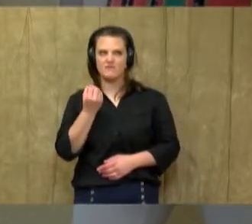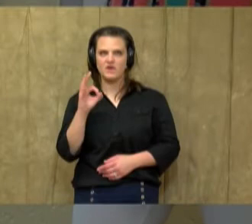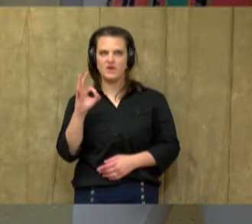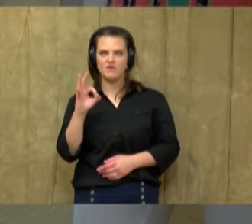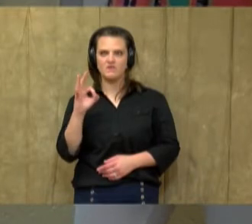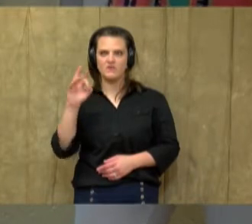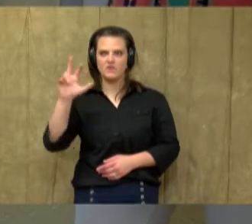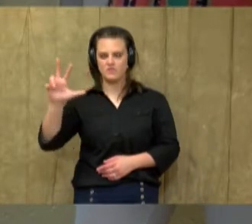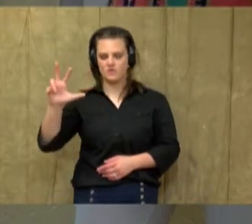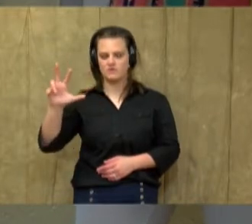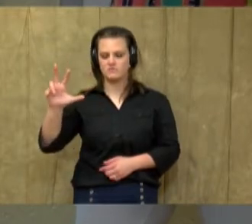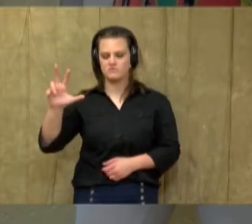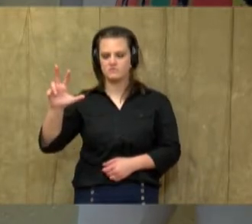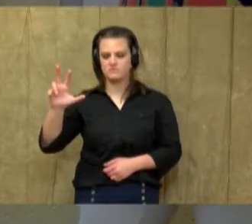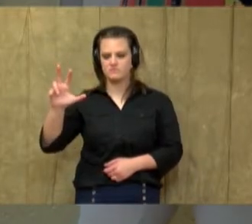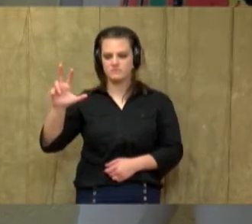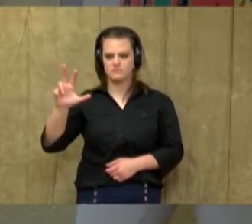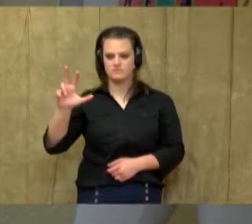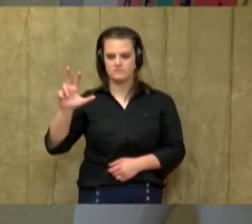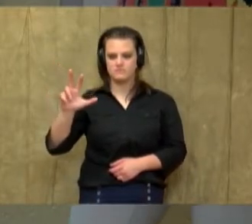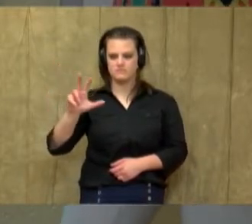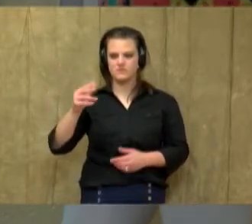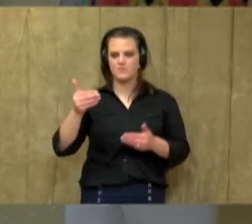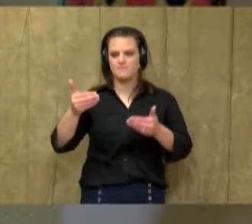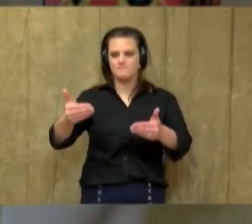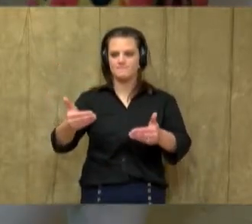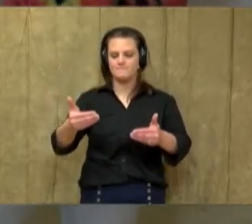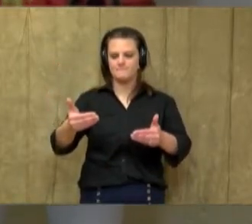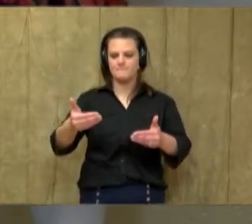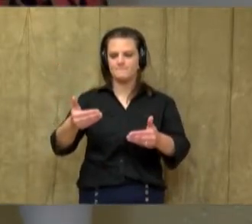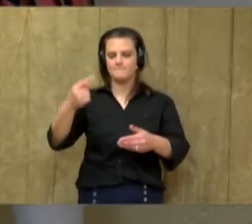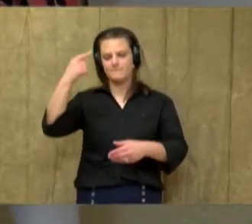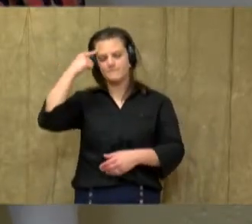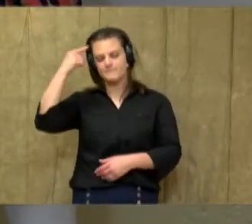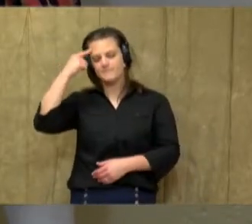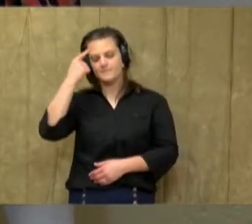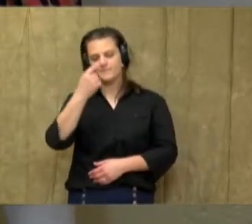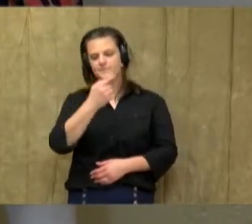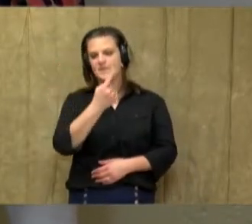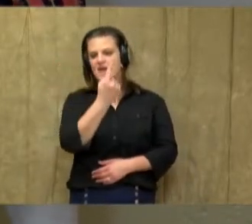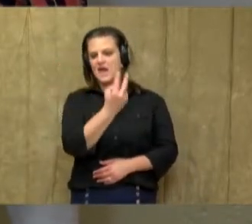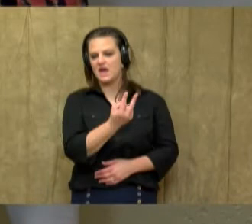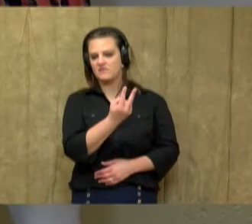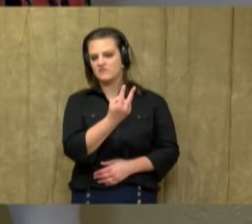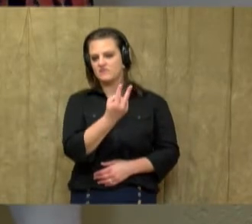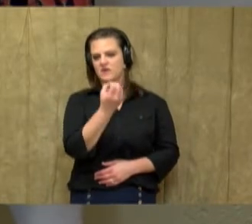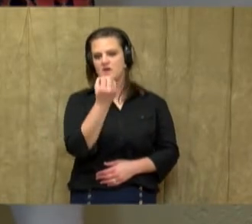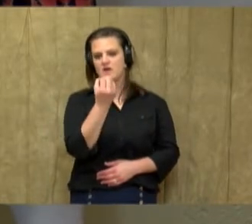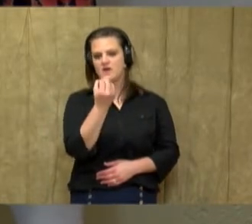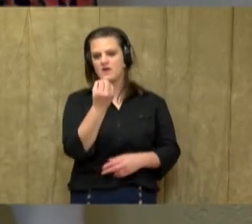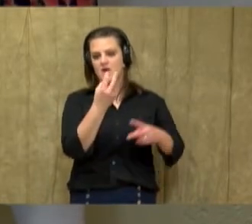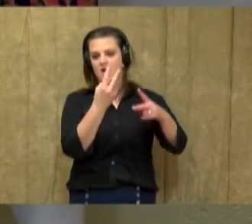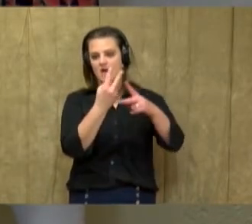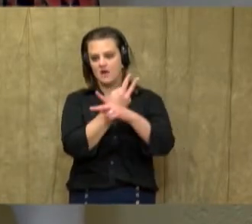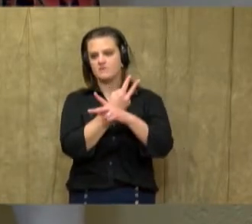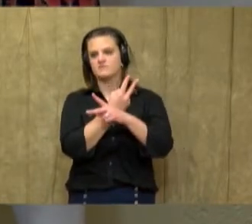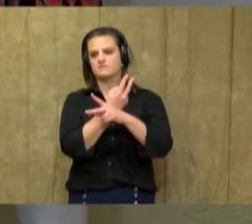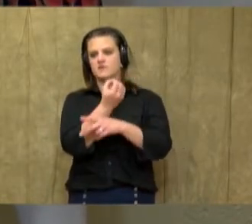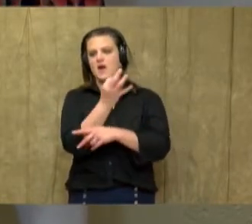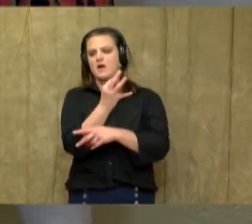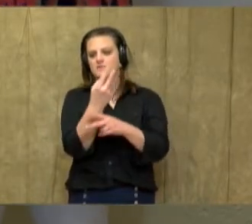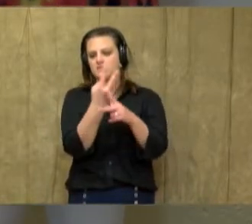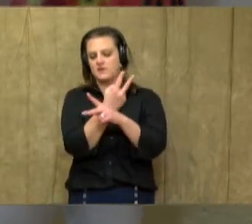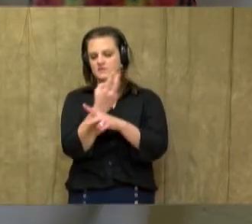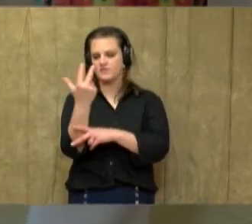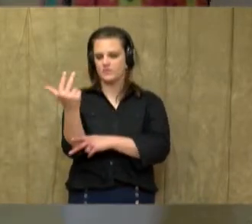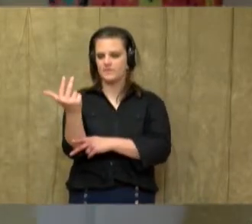of 3. I'm going to go ahead and put that in my mind as half of